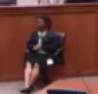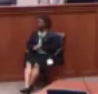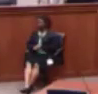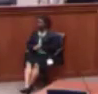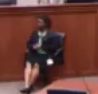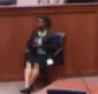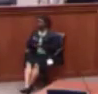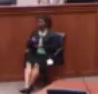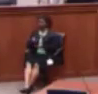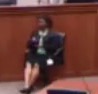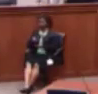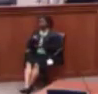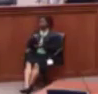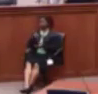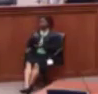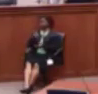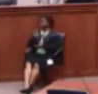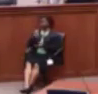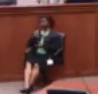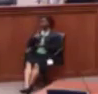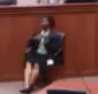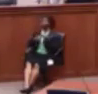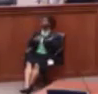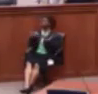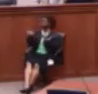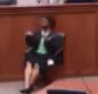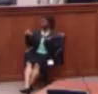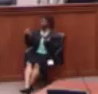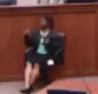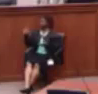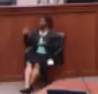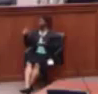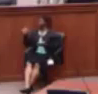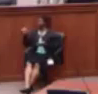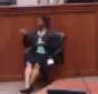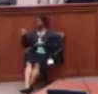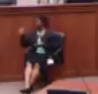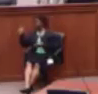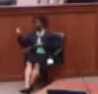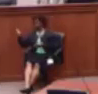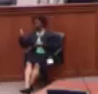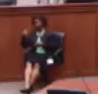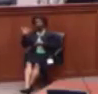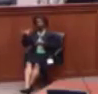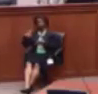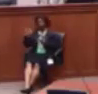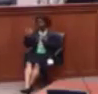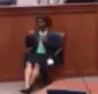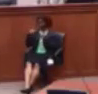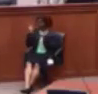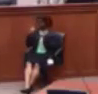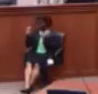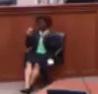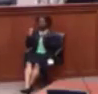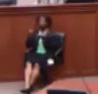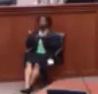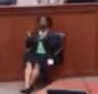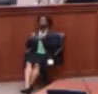So Mr. Rock and Ms. Fauché is a second. Is there any objection? Hearing none, motion carries. What's our next